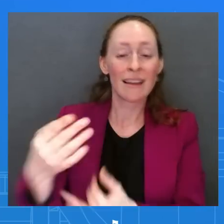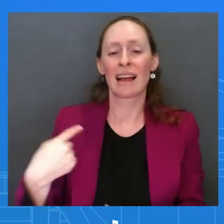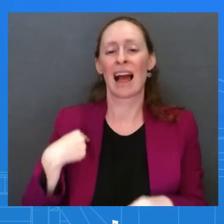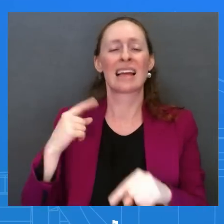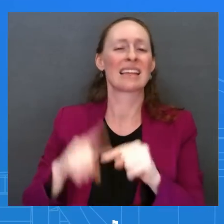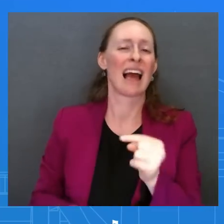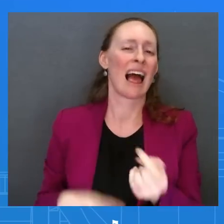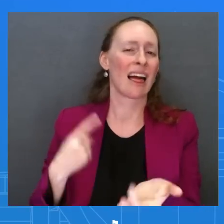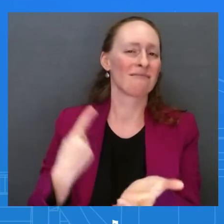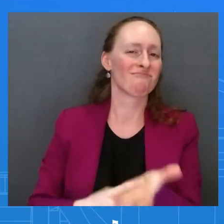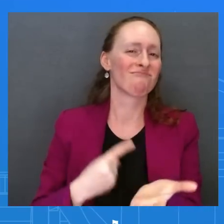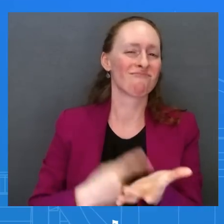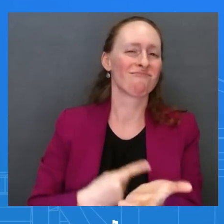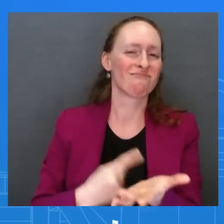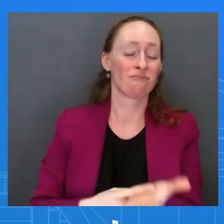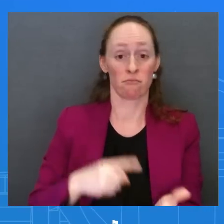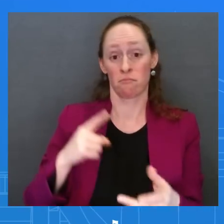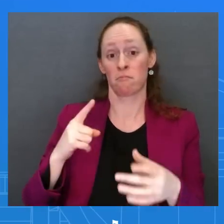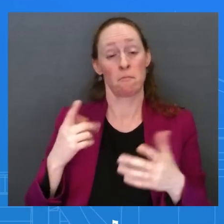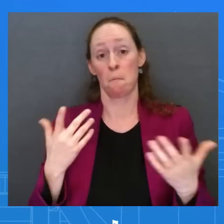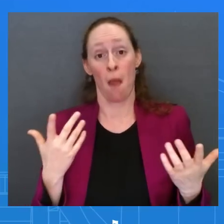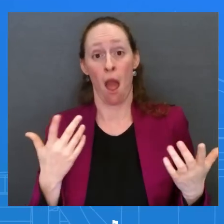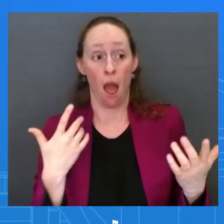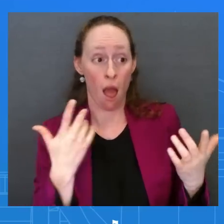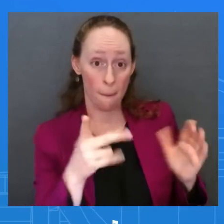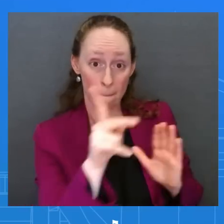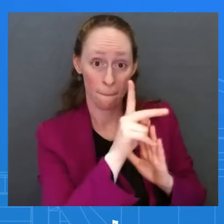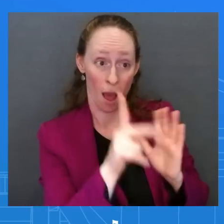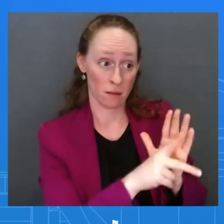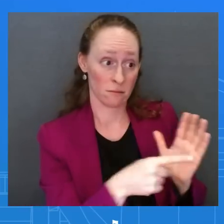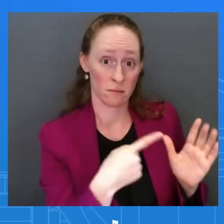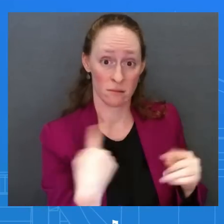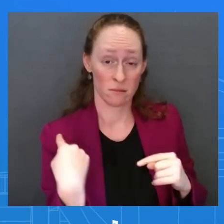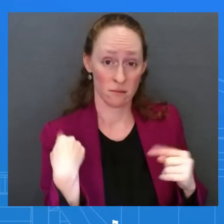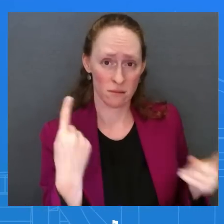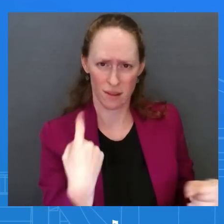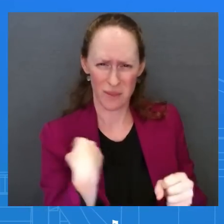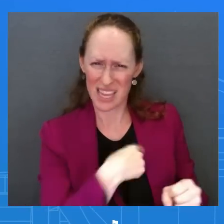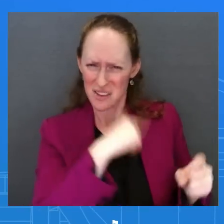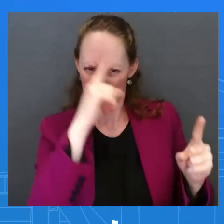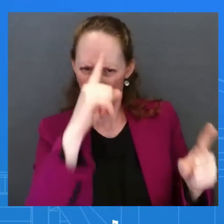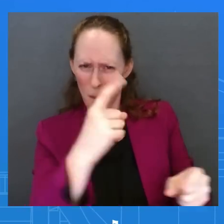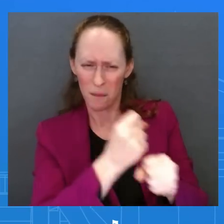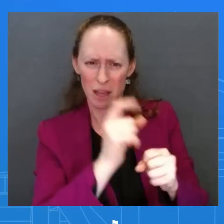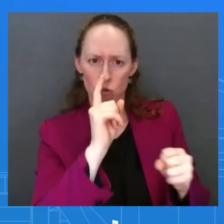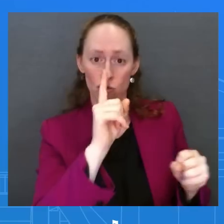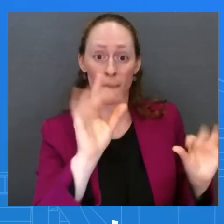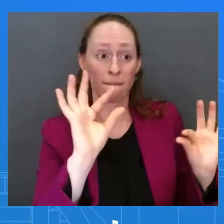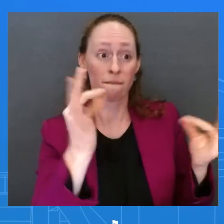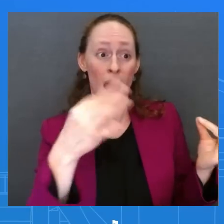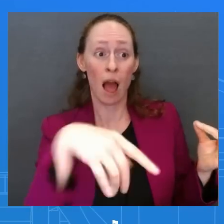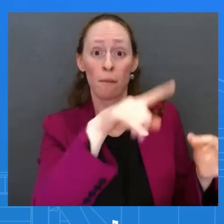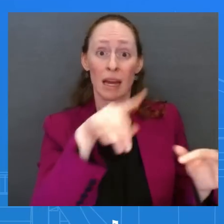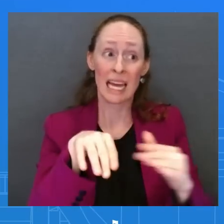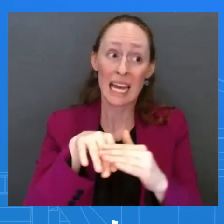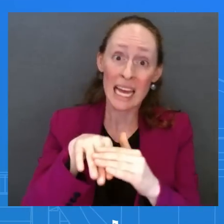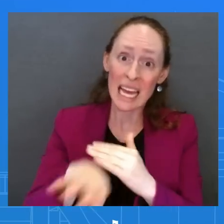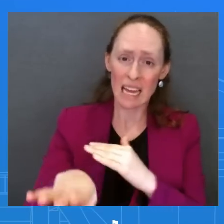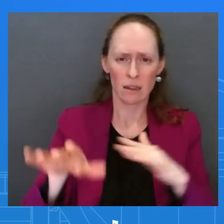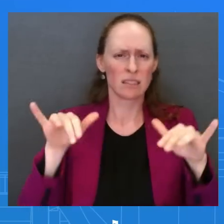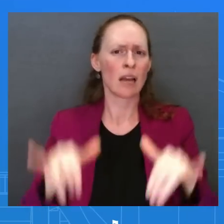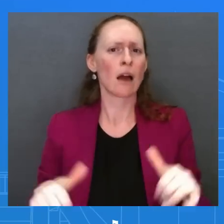last 2 years, making sure that we reunite families, we still have that task force going, making sure we're supporting those families that were torn